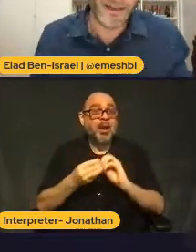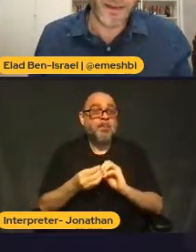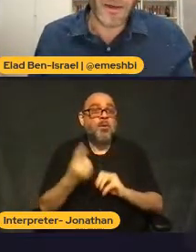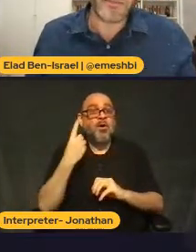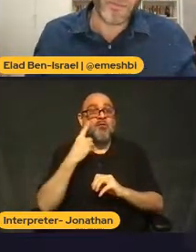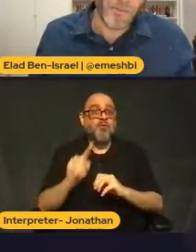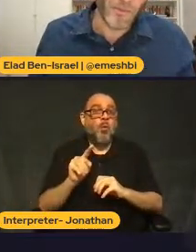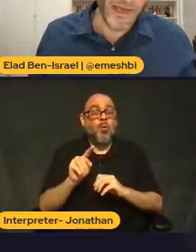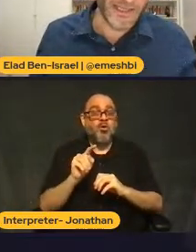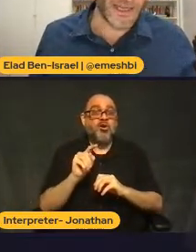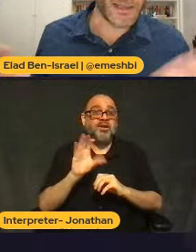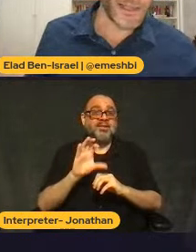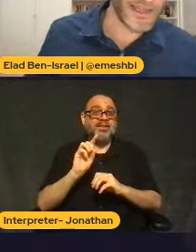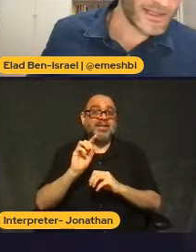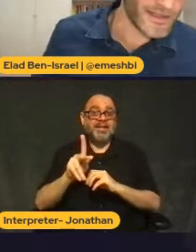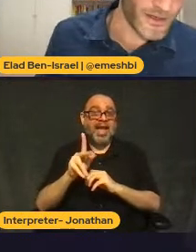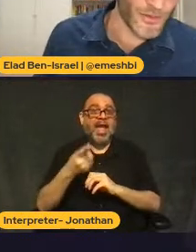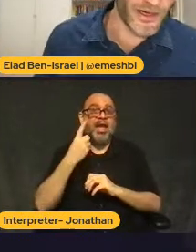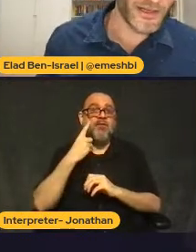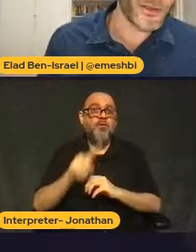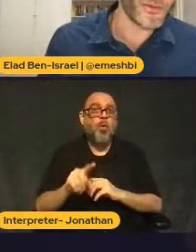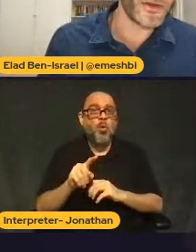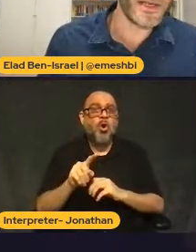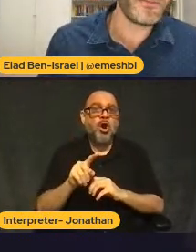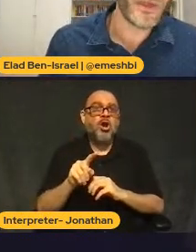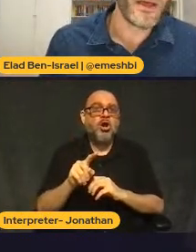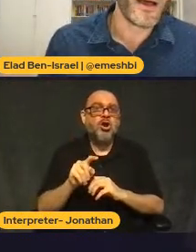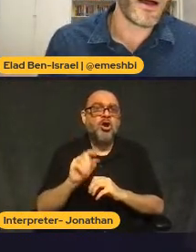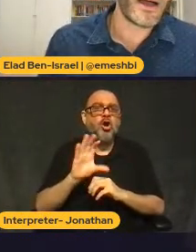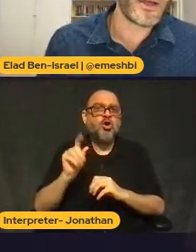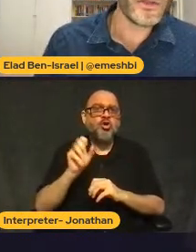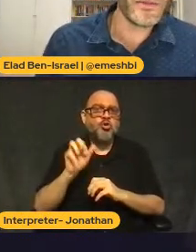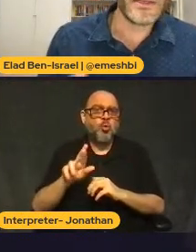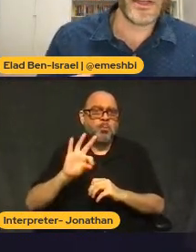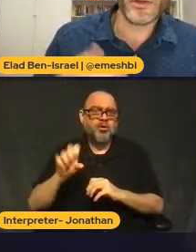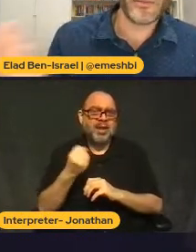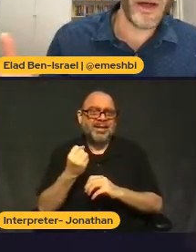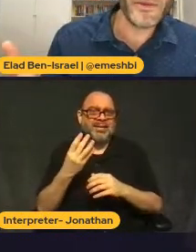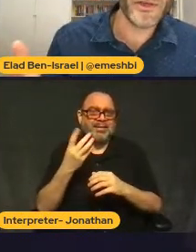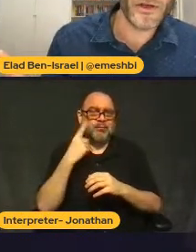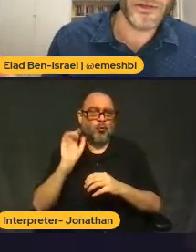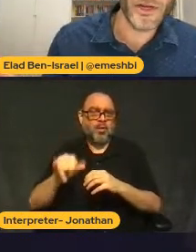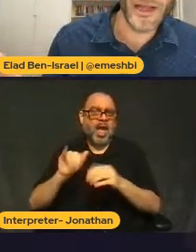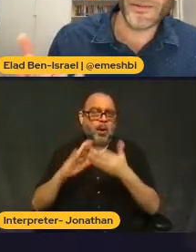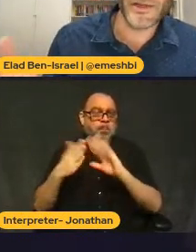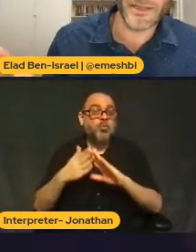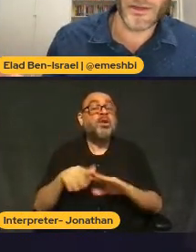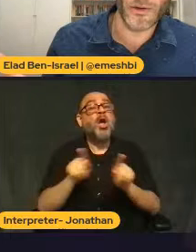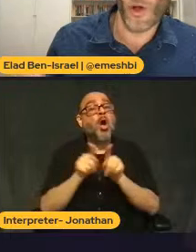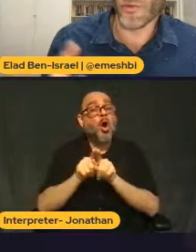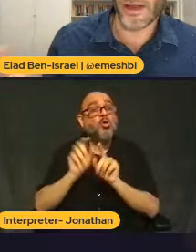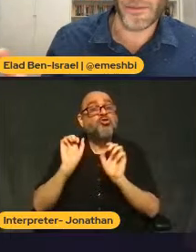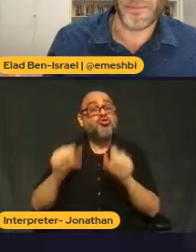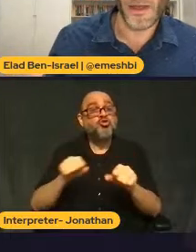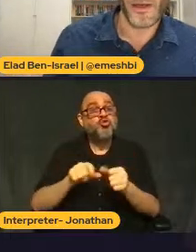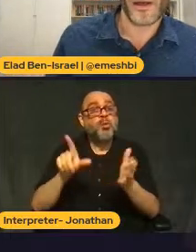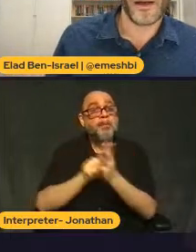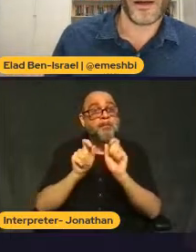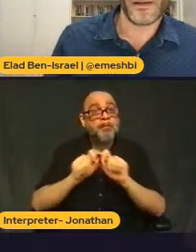Kubernetes. Makes sense, I guess, in the Kubernetes community. It also means that you can publish your construct libraries in Go